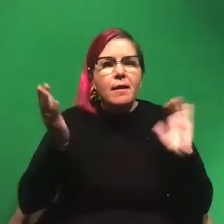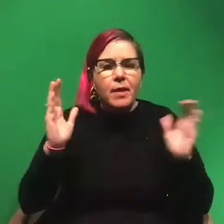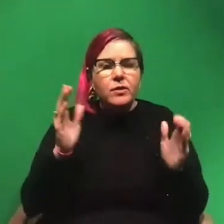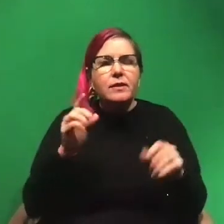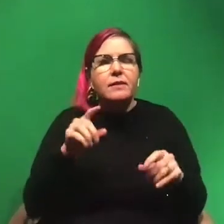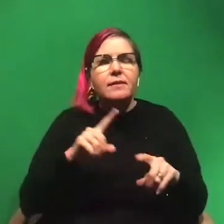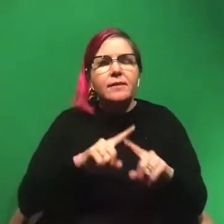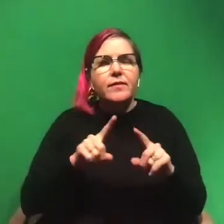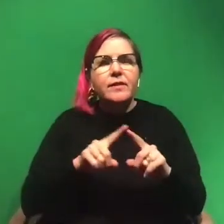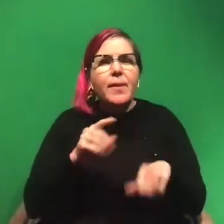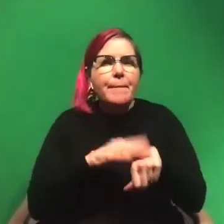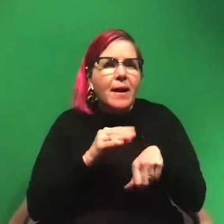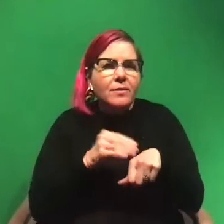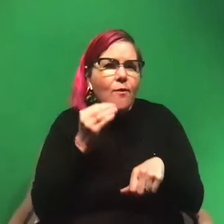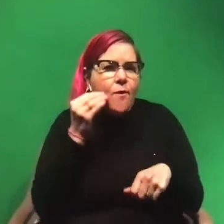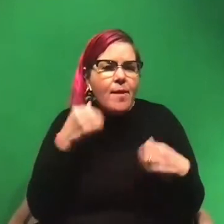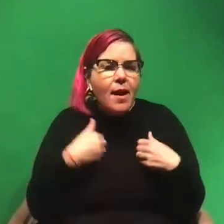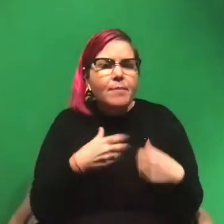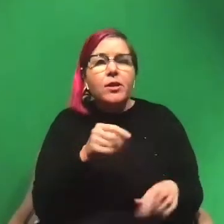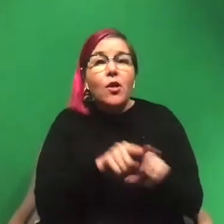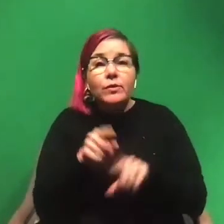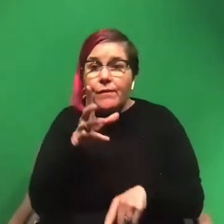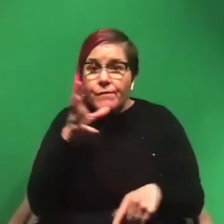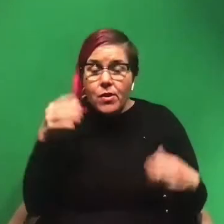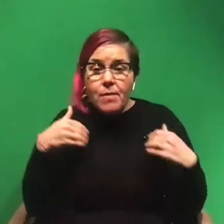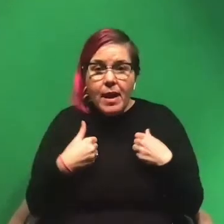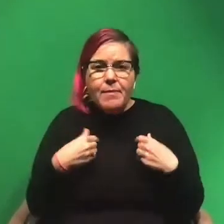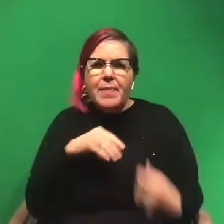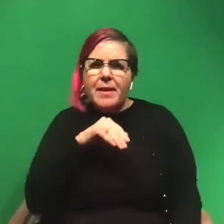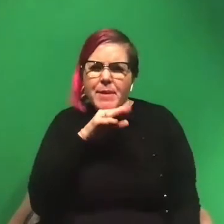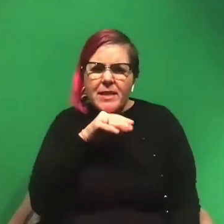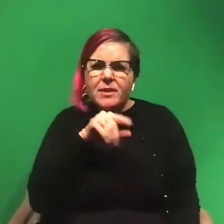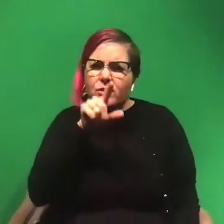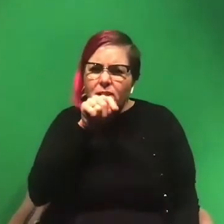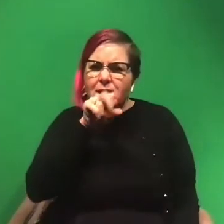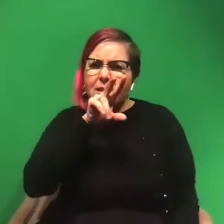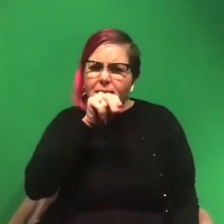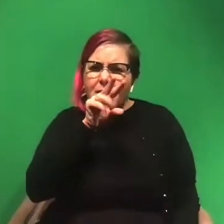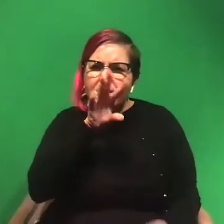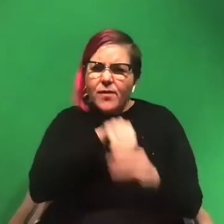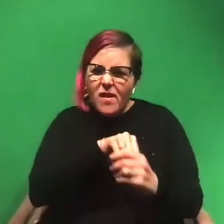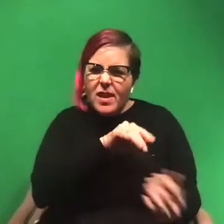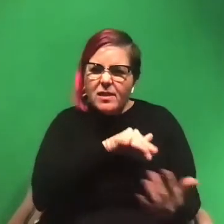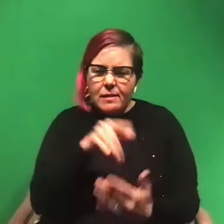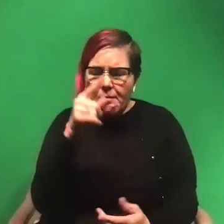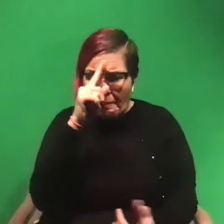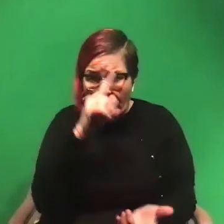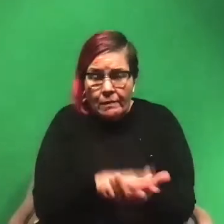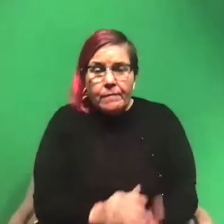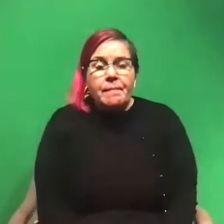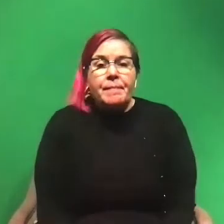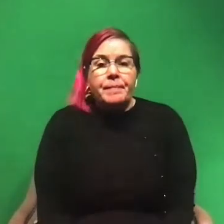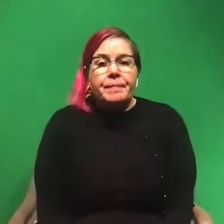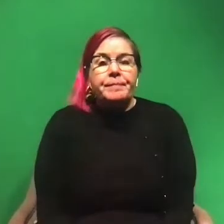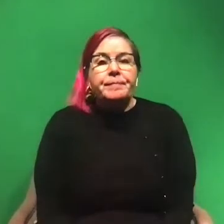domesticated animals and also farm animals. So they included pigs and chickens and ducks in the study. And they also